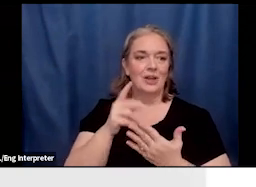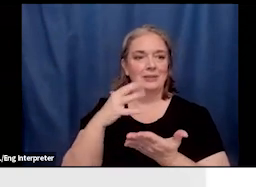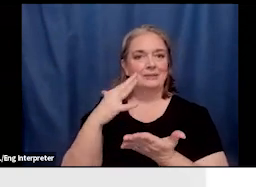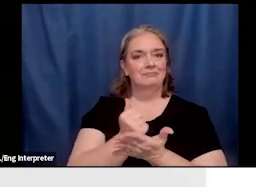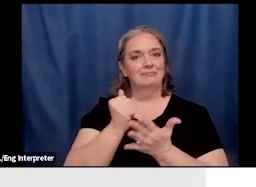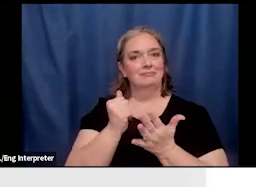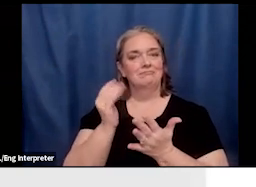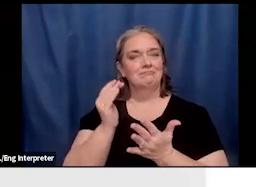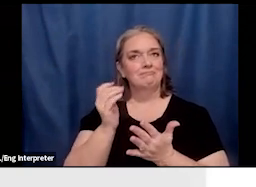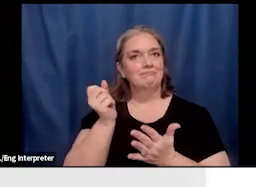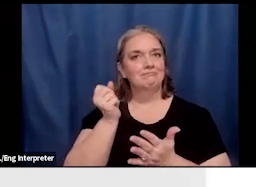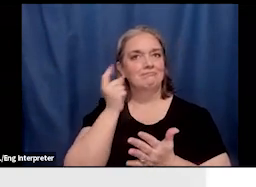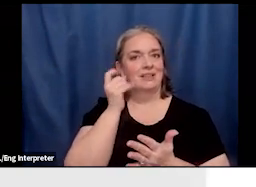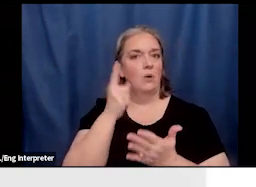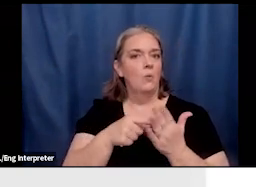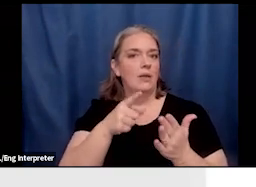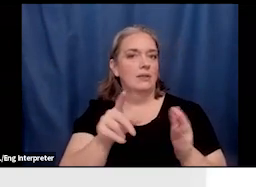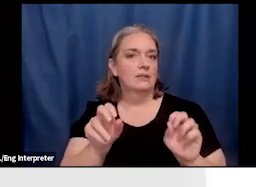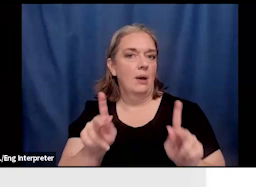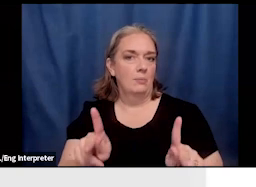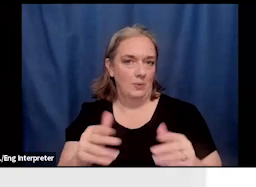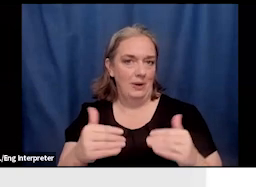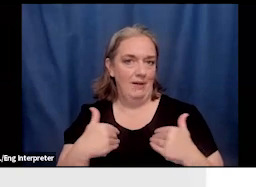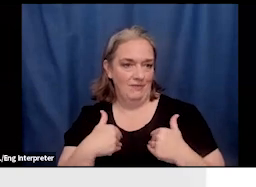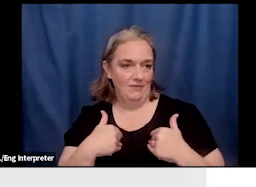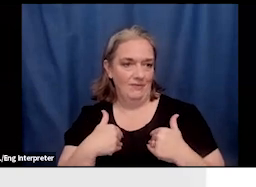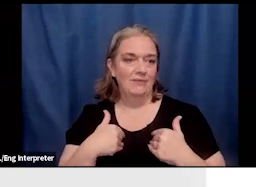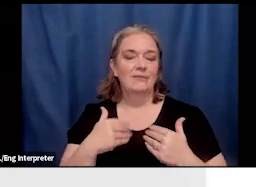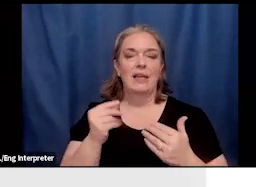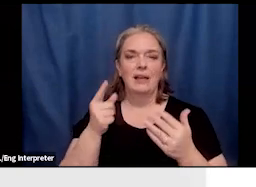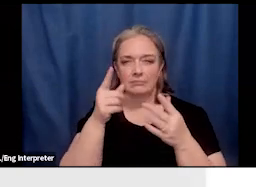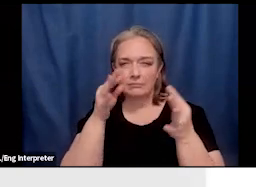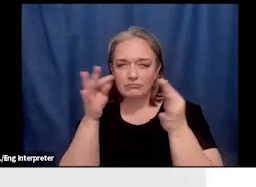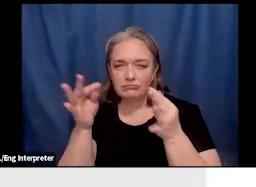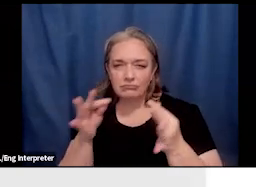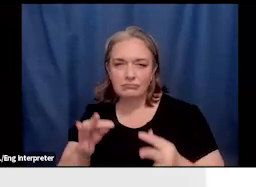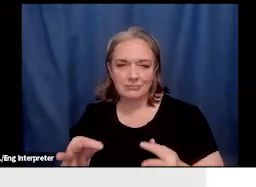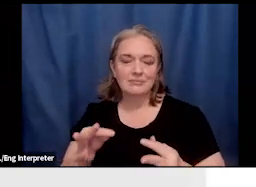of what this opportunity is again. And you can also